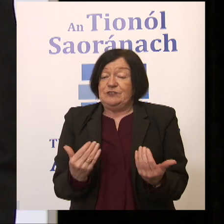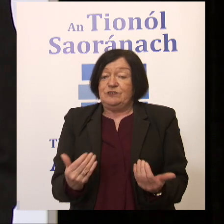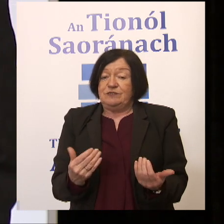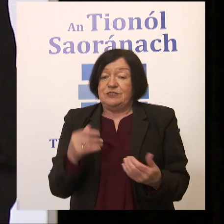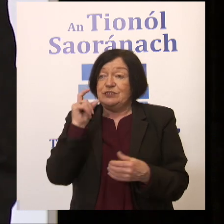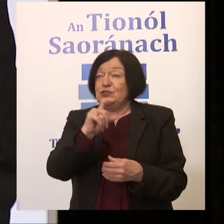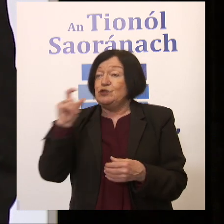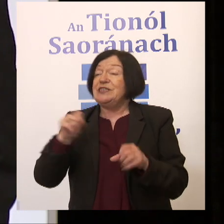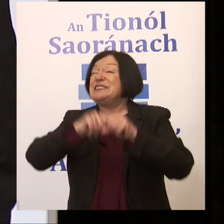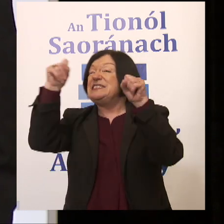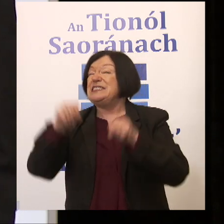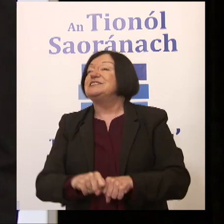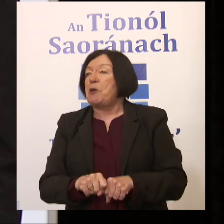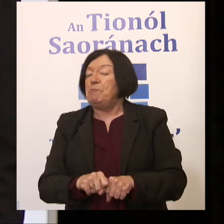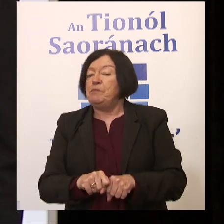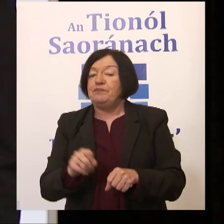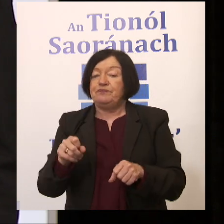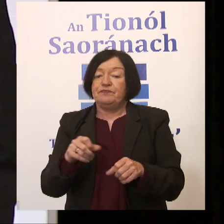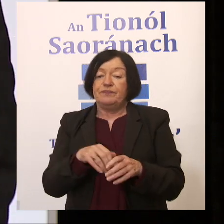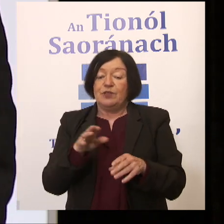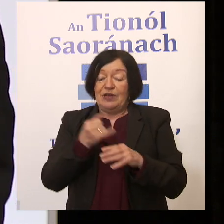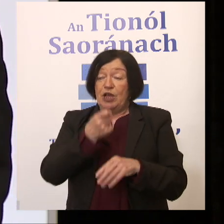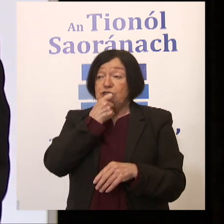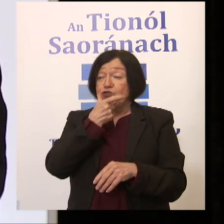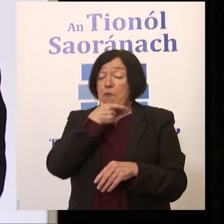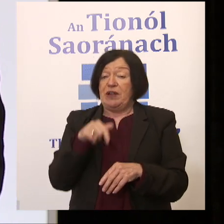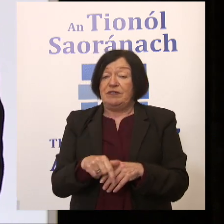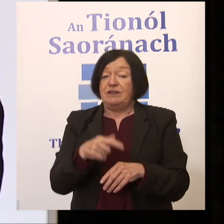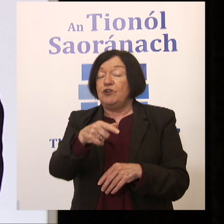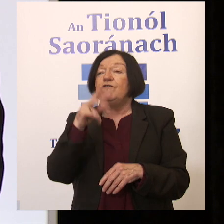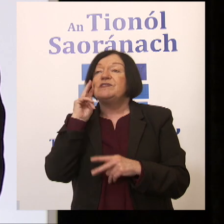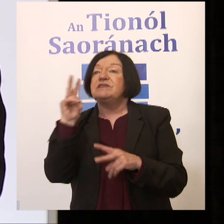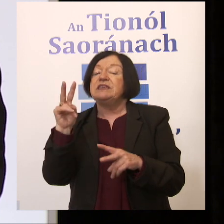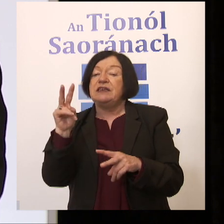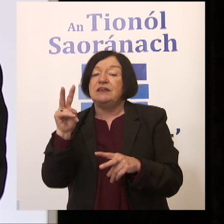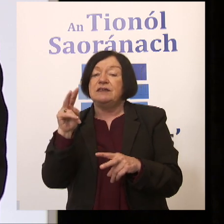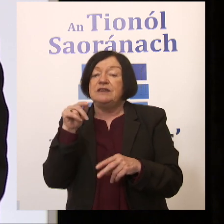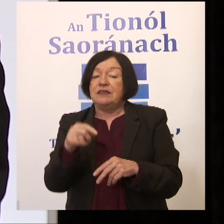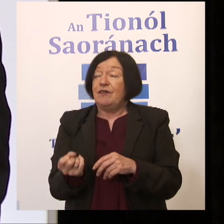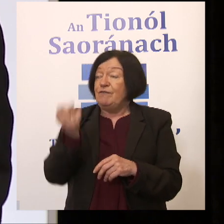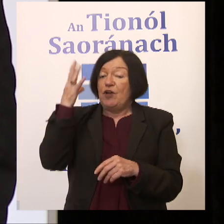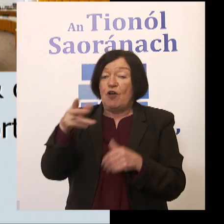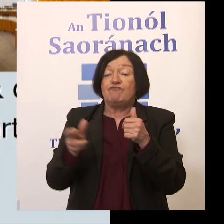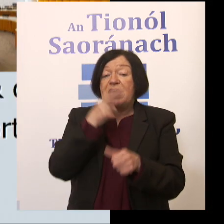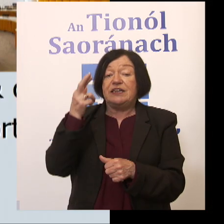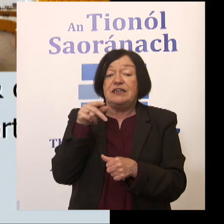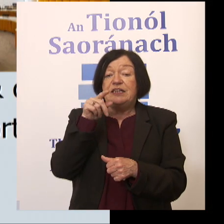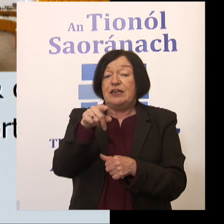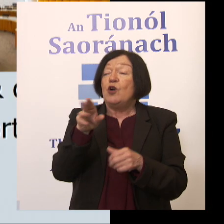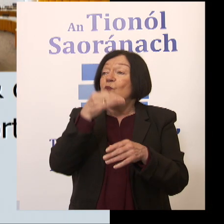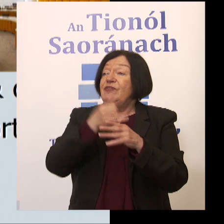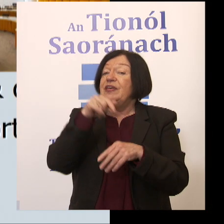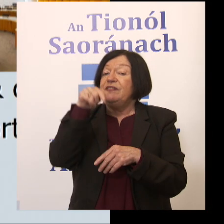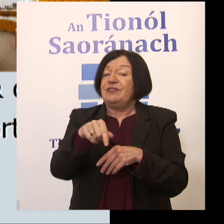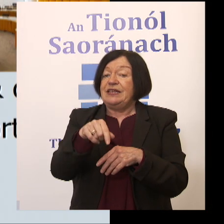local government system within Dublin. So you've probably seen a version of this slide here already, and within these kind